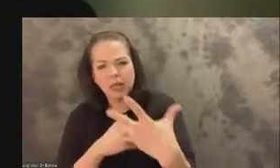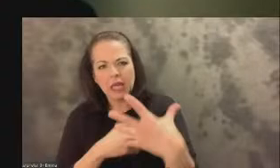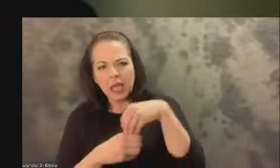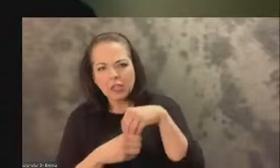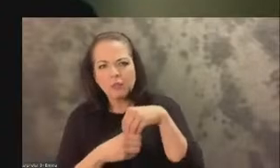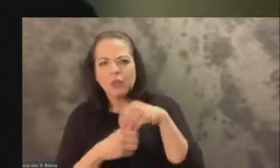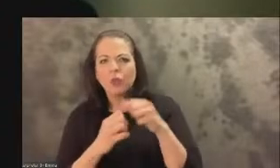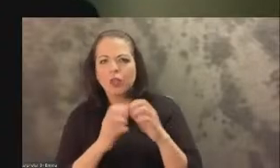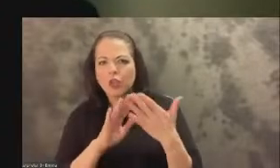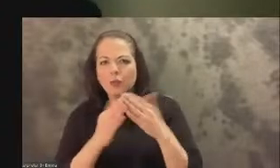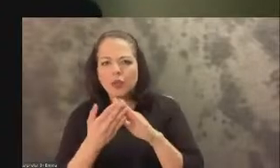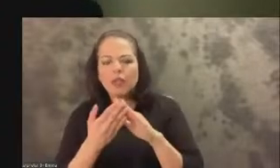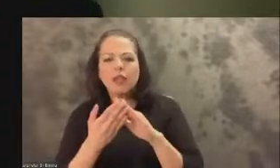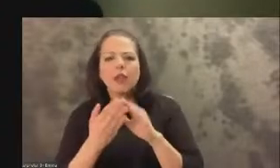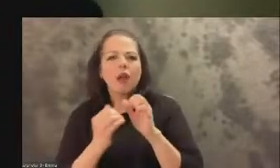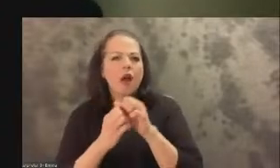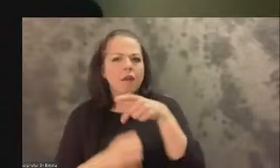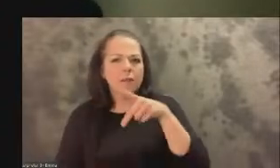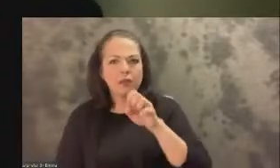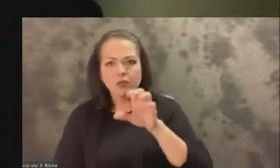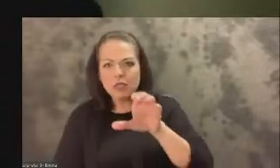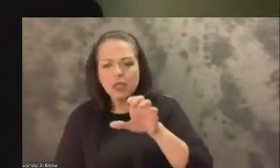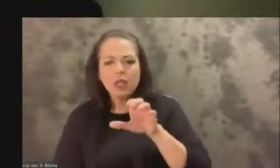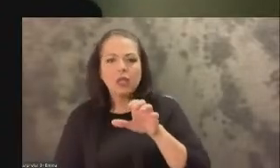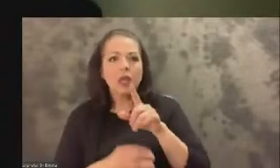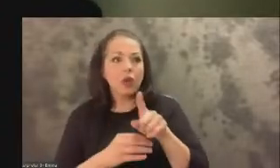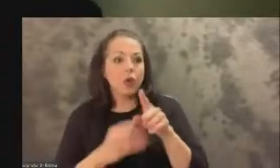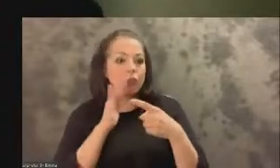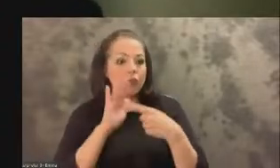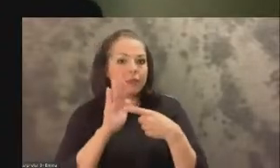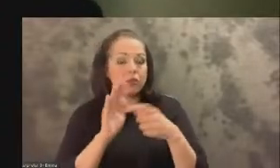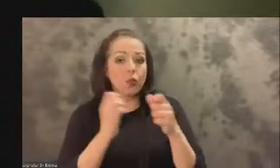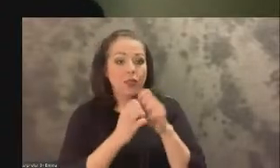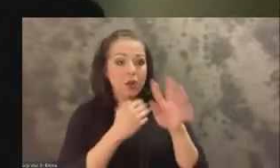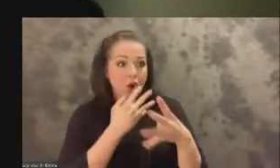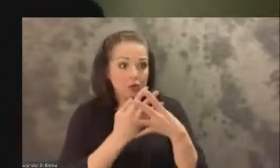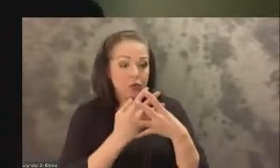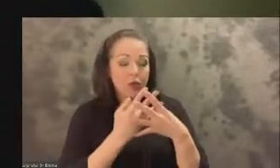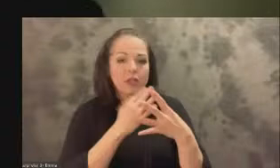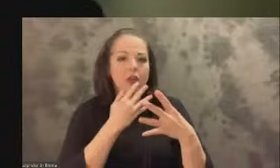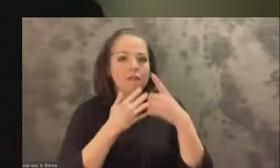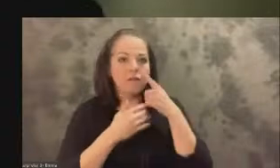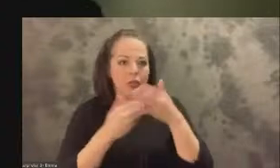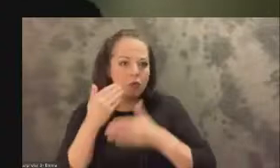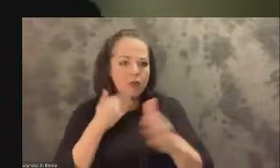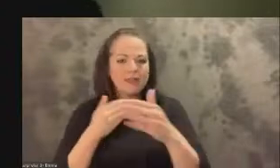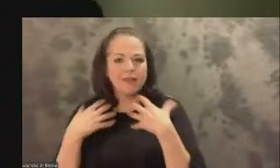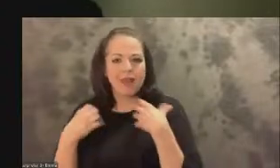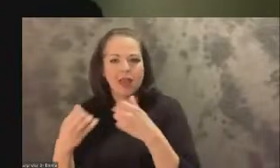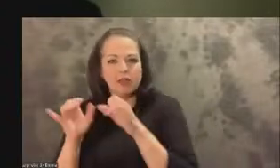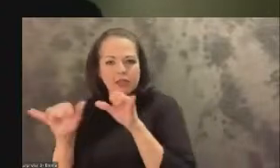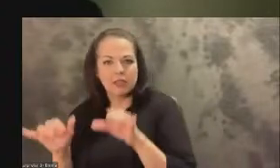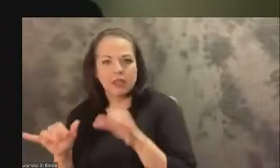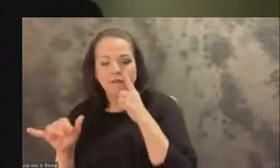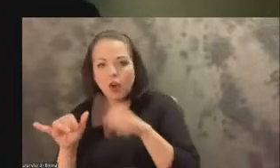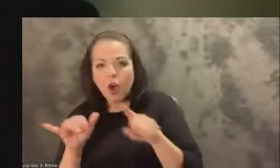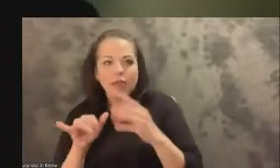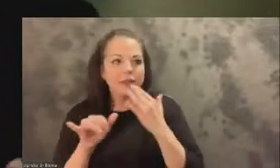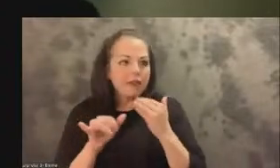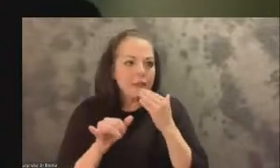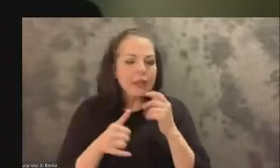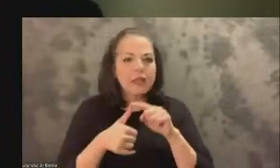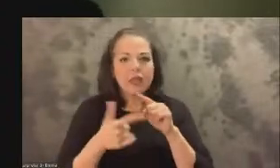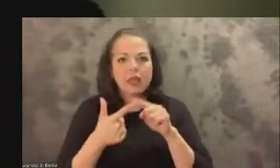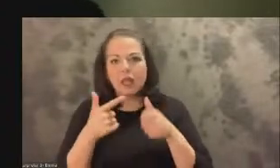where there's overrepresentation of incarceration for the rest of our health system? That is, for all the diabetic care, hypertension